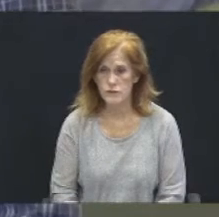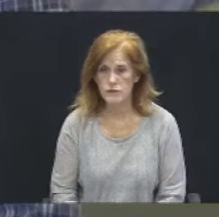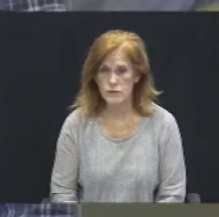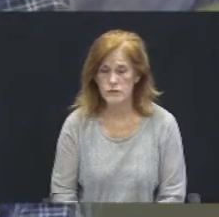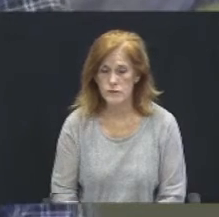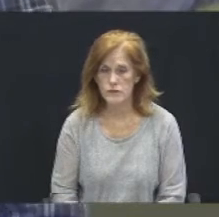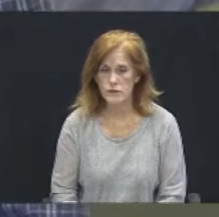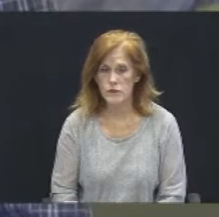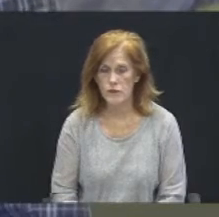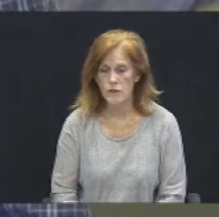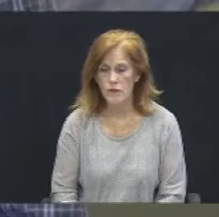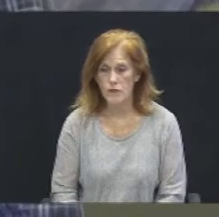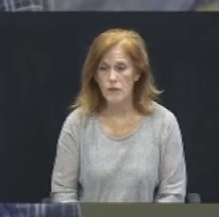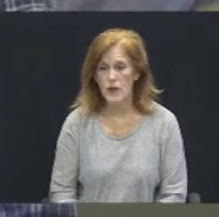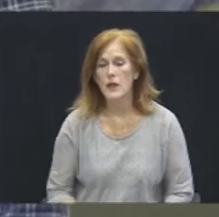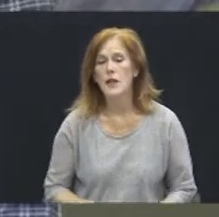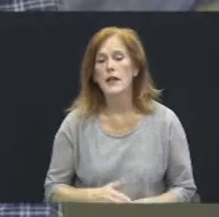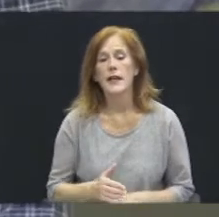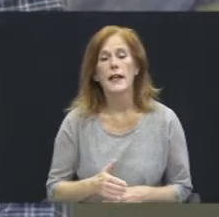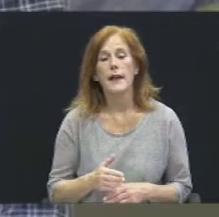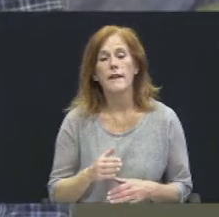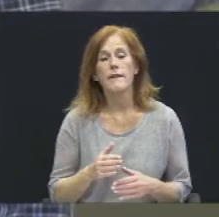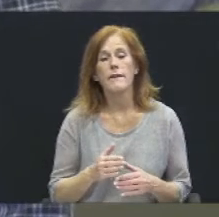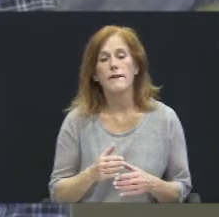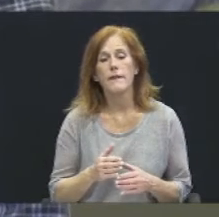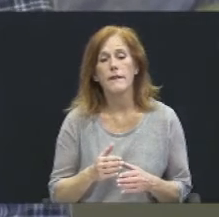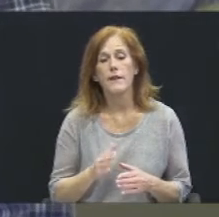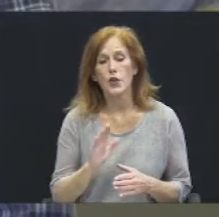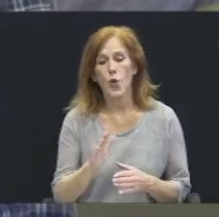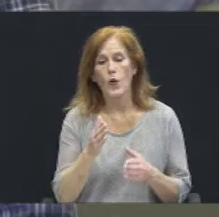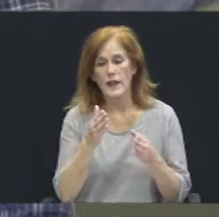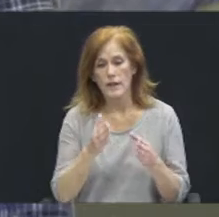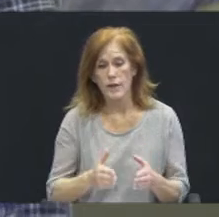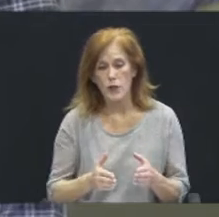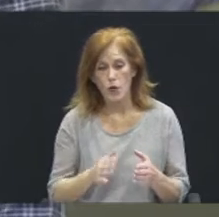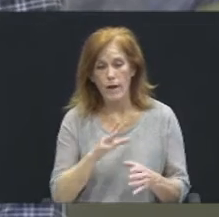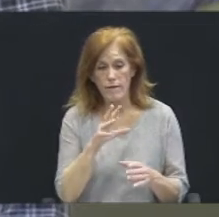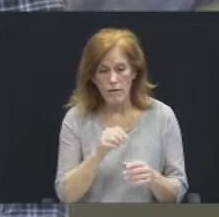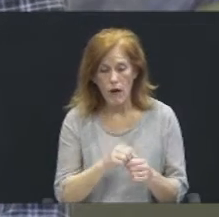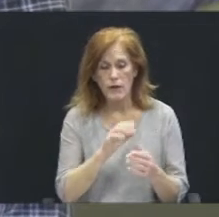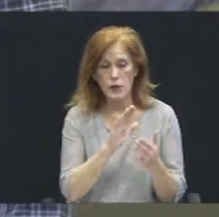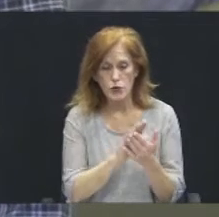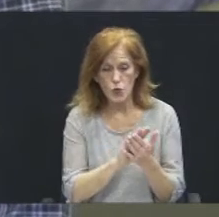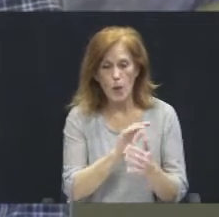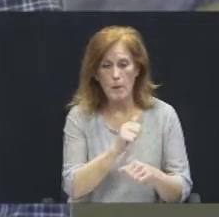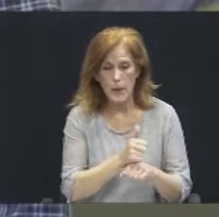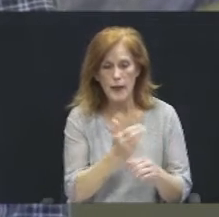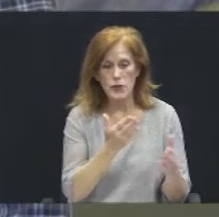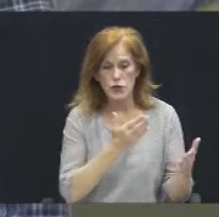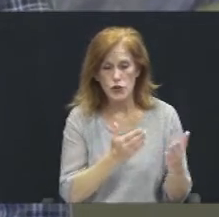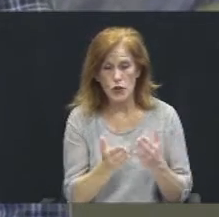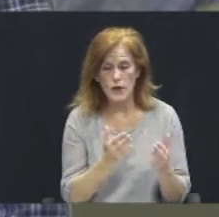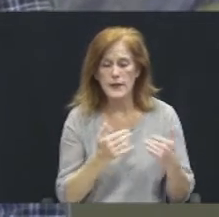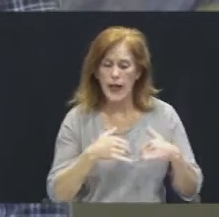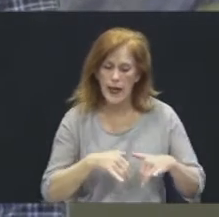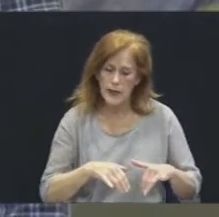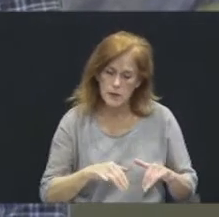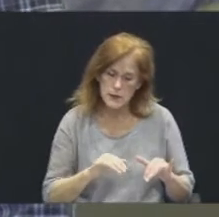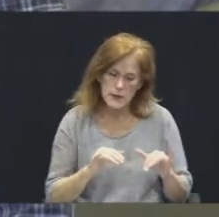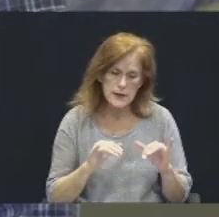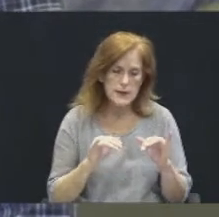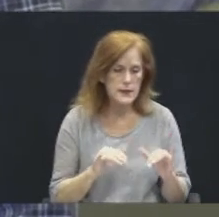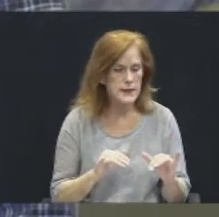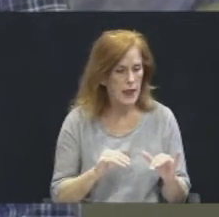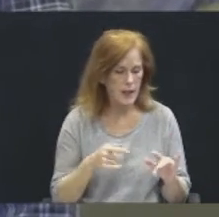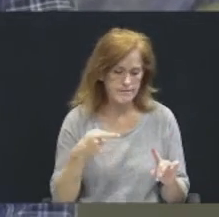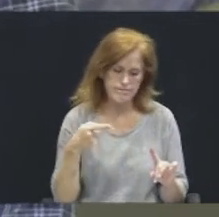if your individual is in school-based services, I would point that spear at the school district, and I would say, hey, look,